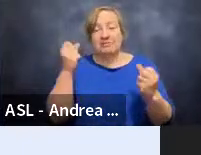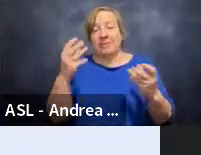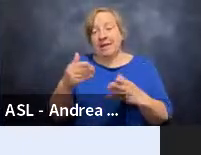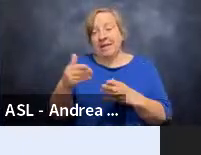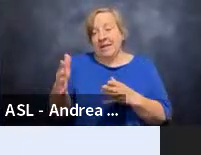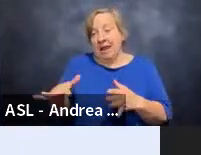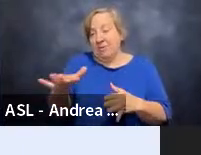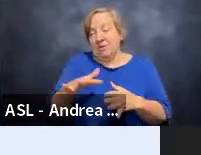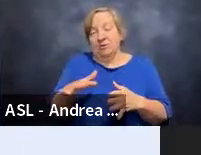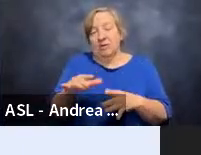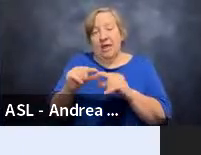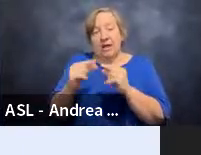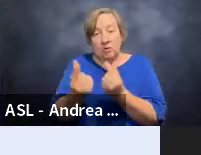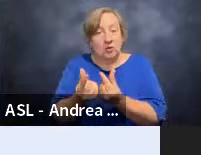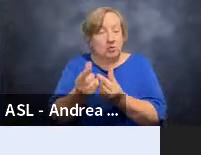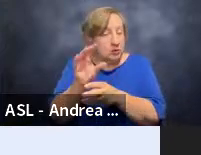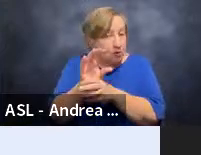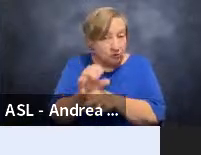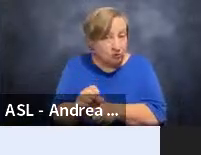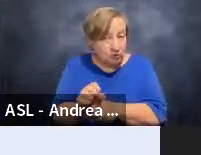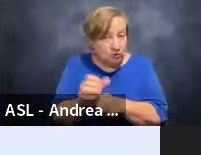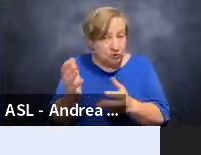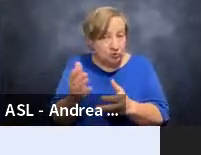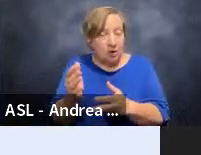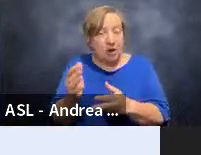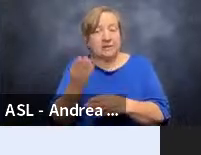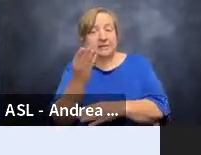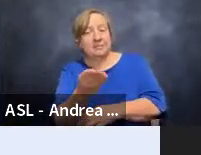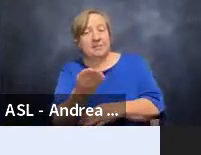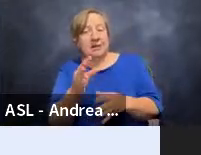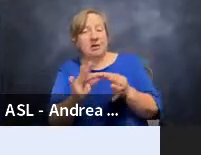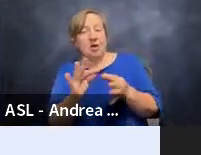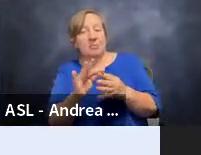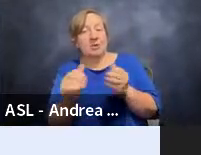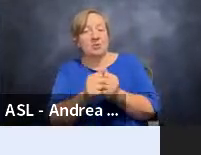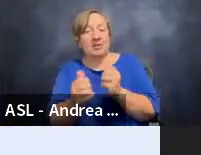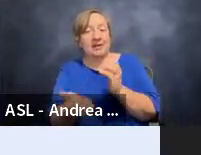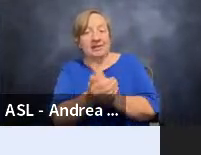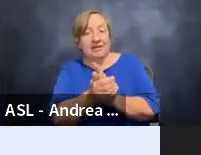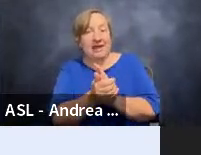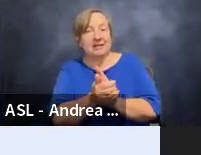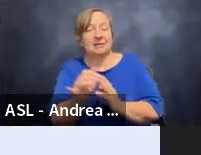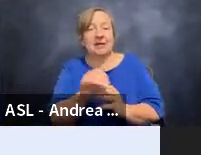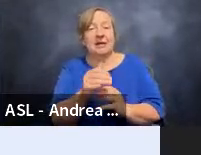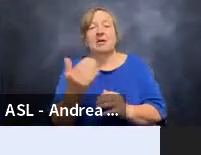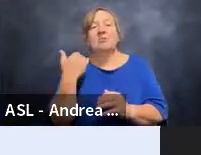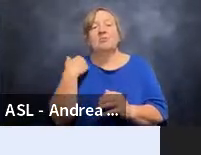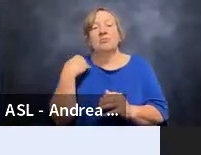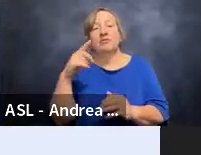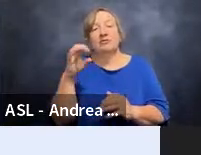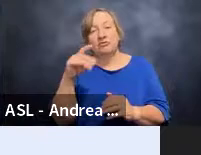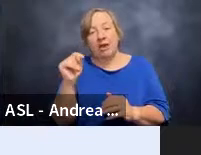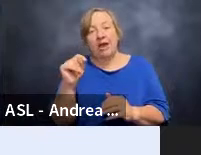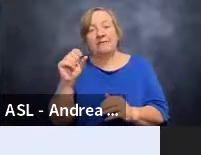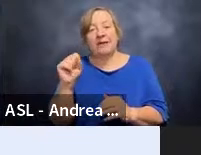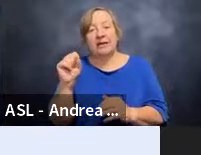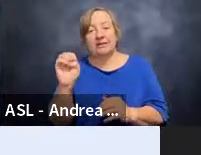and groups are accustomed to submitting comments with attachments, including previous draft SEIS